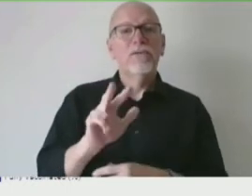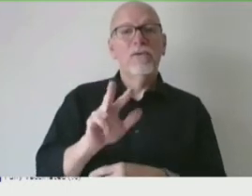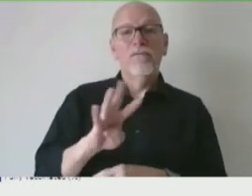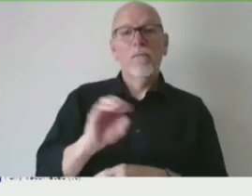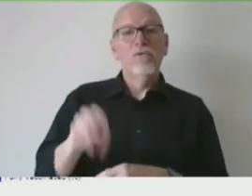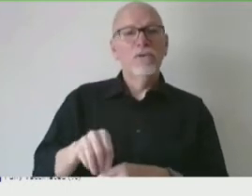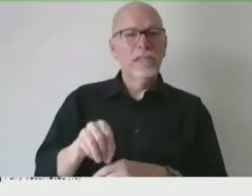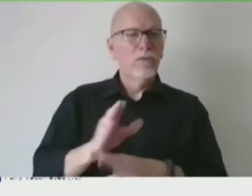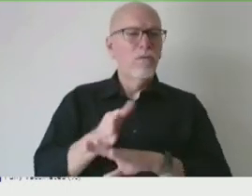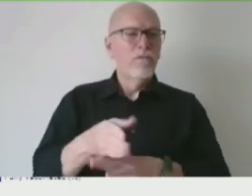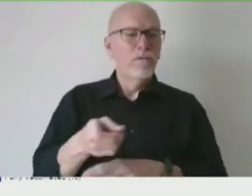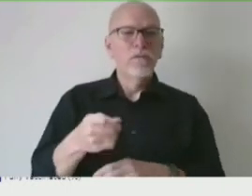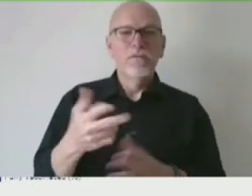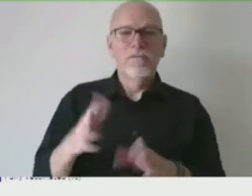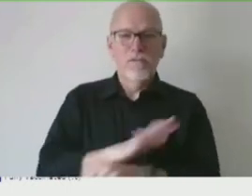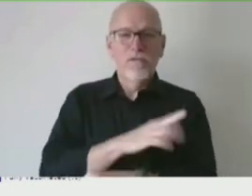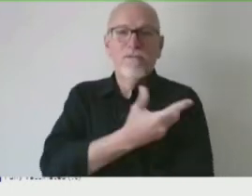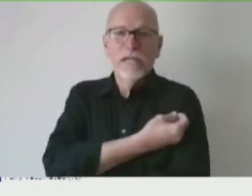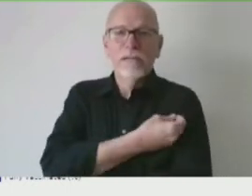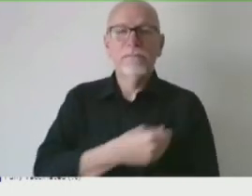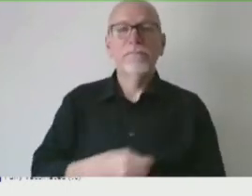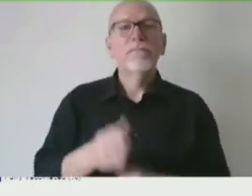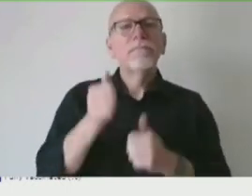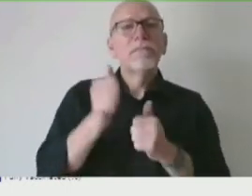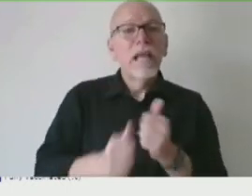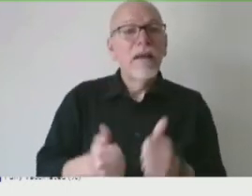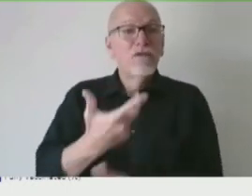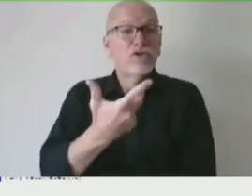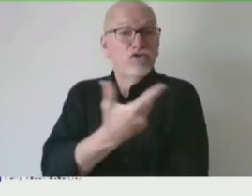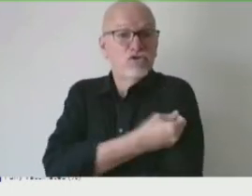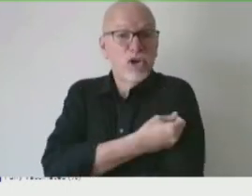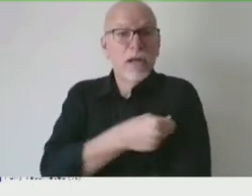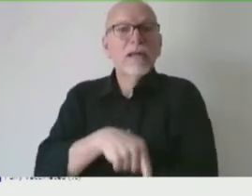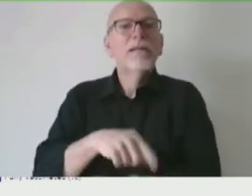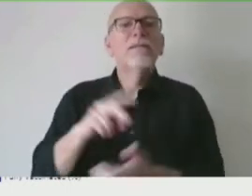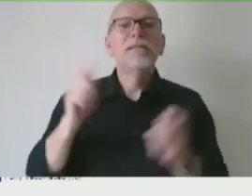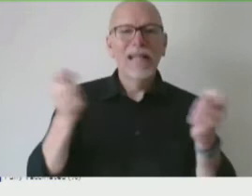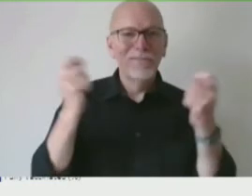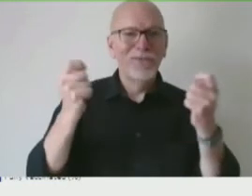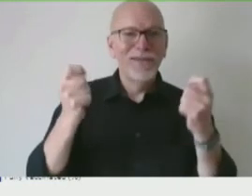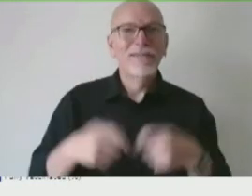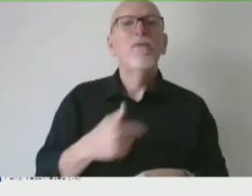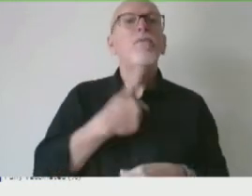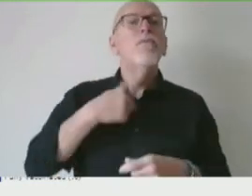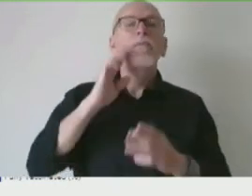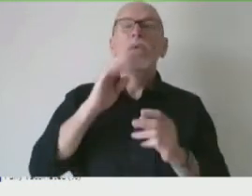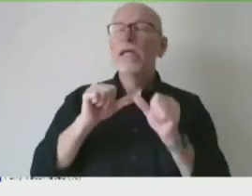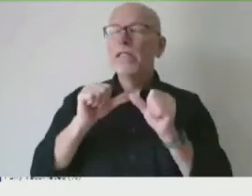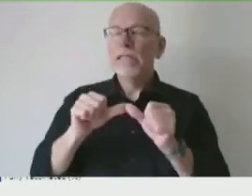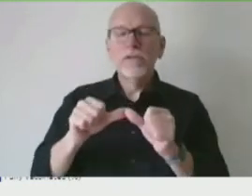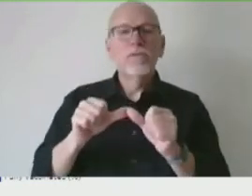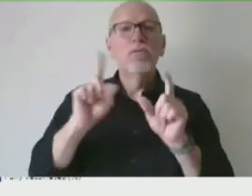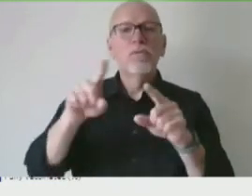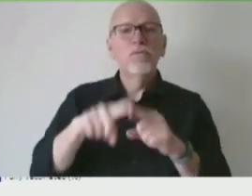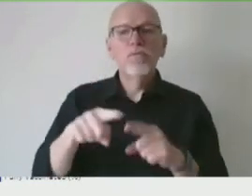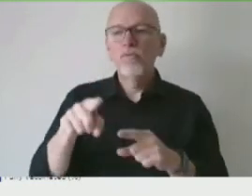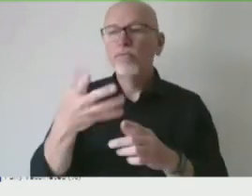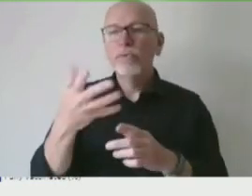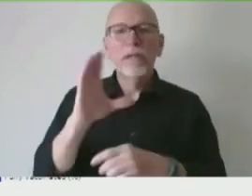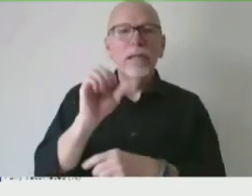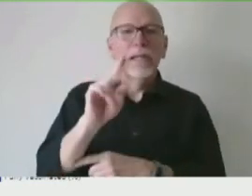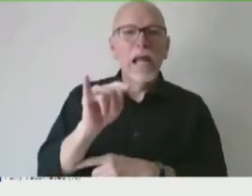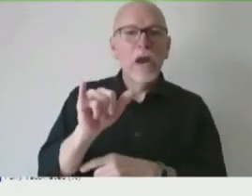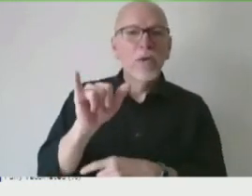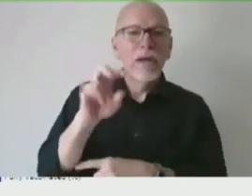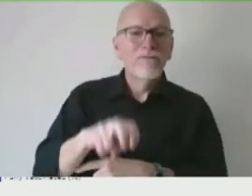now fully vaccinated. Every shot in the arm is a reason to celebrate, and we will continue to go on to county fairs. We're at the Indiana